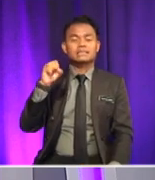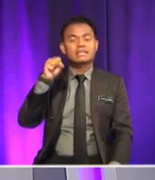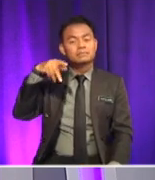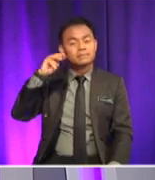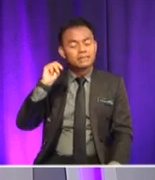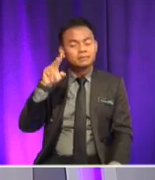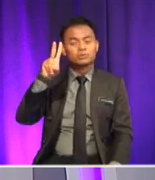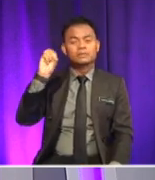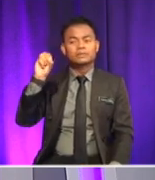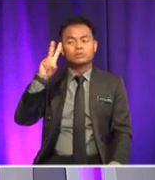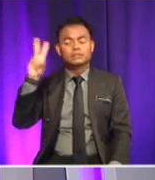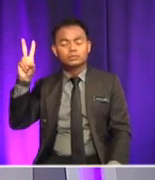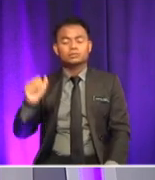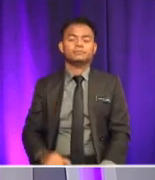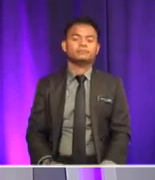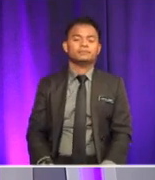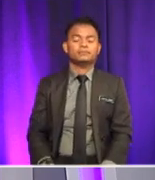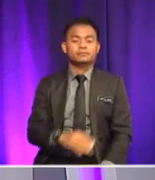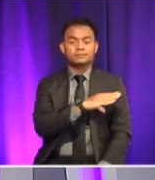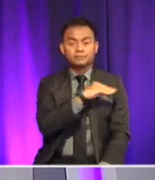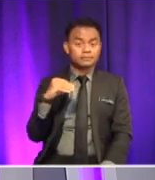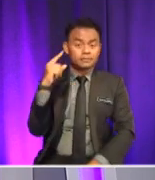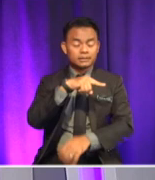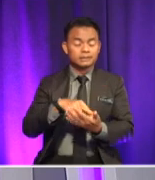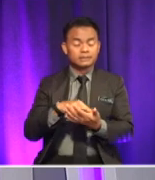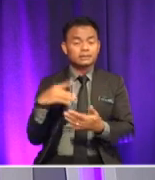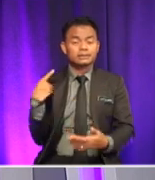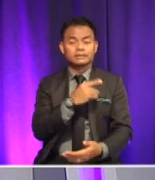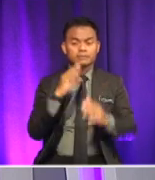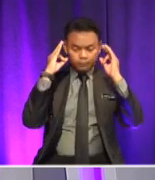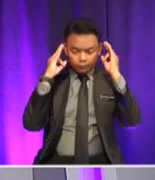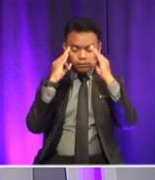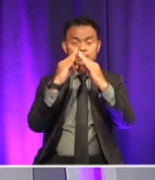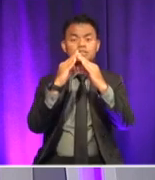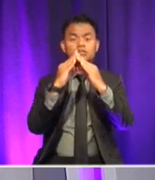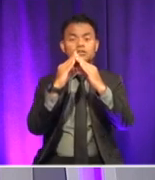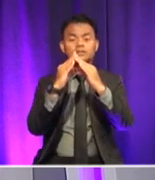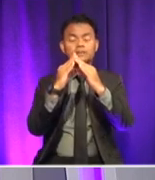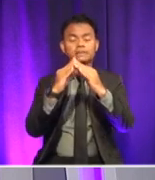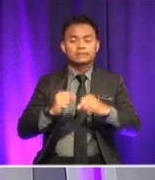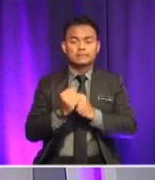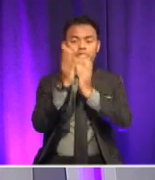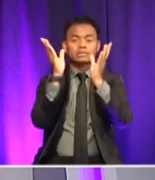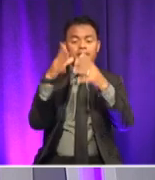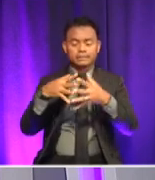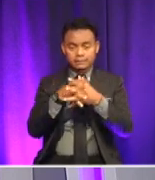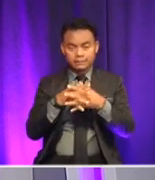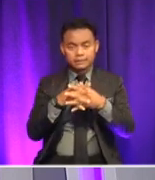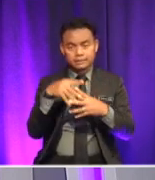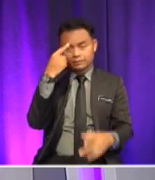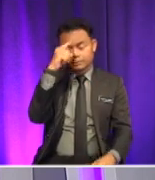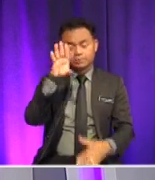Chris MJ, and today we are focusing on Kesusasteraan Inggeris together with Miss Hanin on the short story